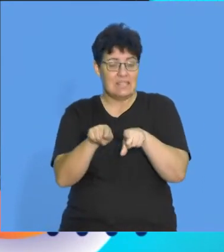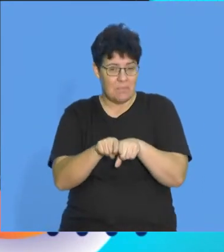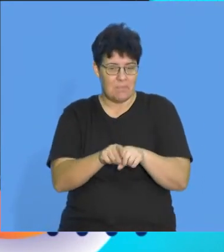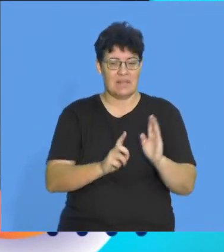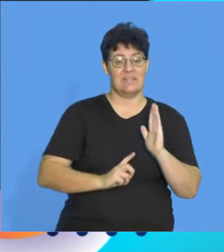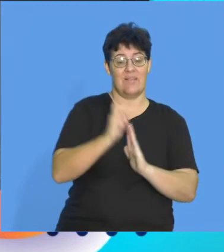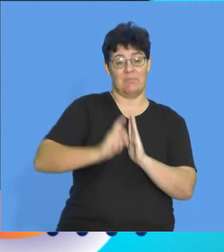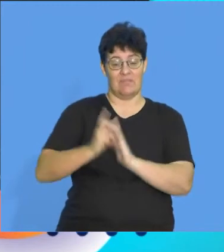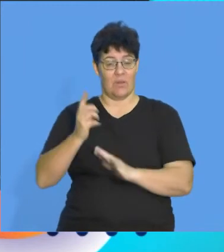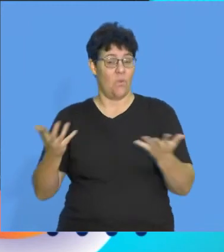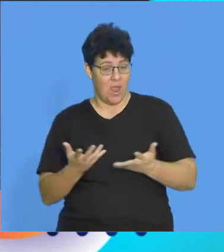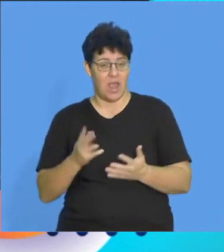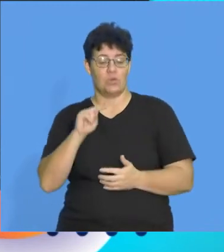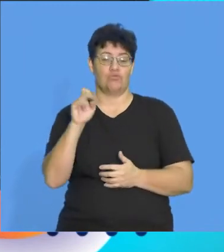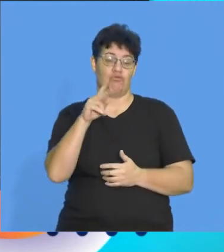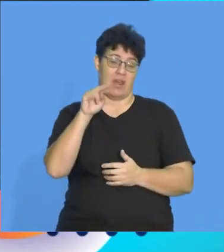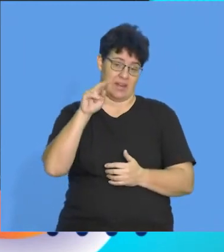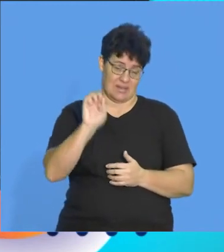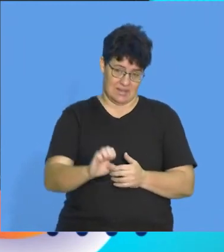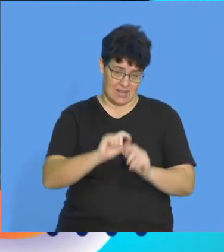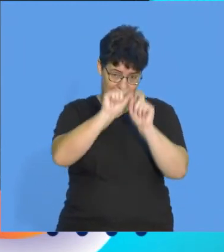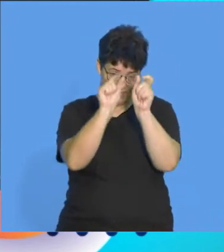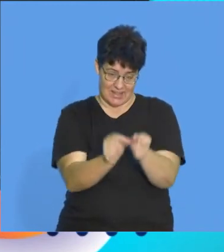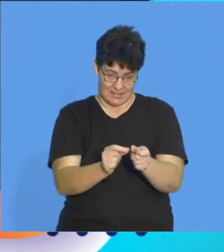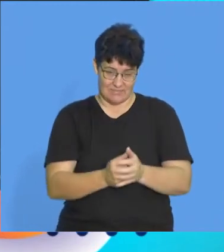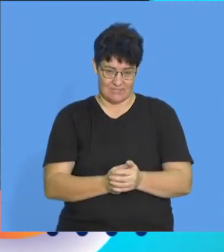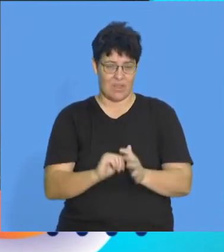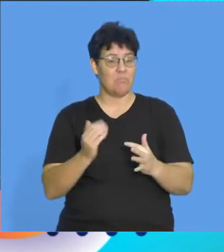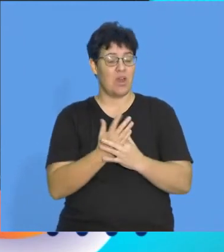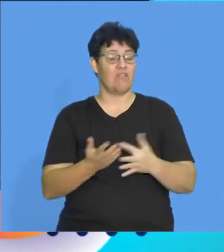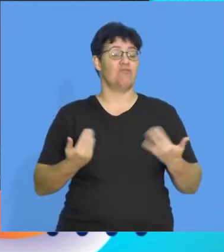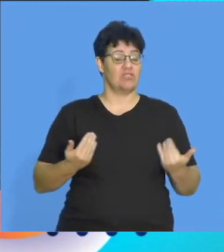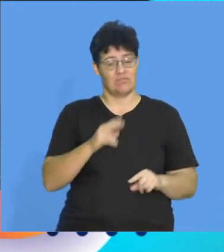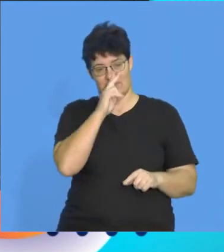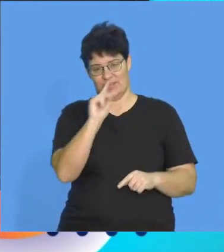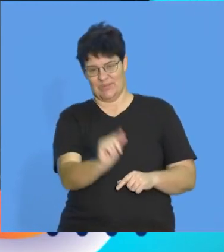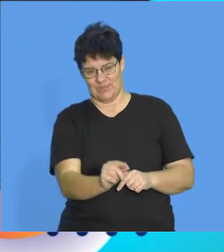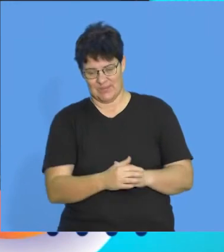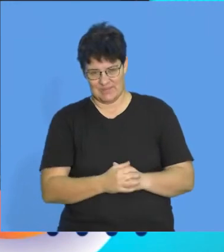the uterine lining. Have a little break, freshen up, and we'll see you in a little while.